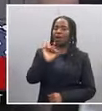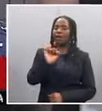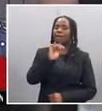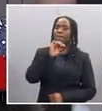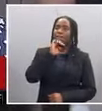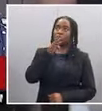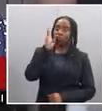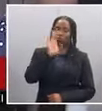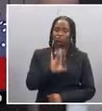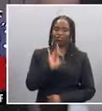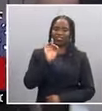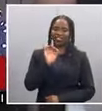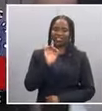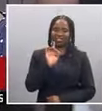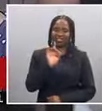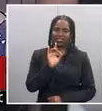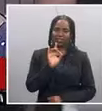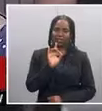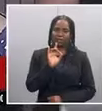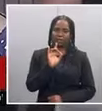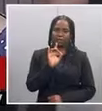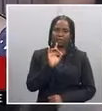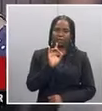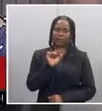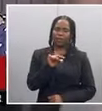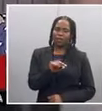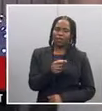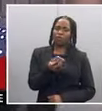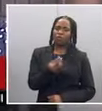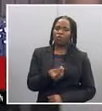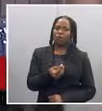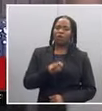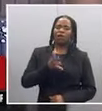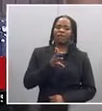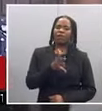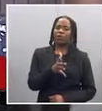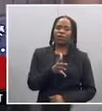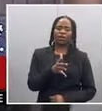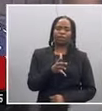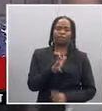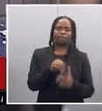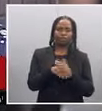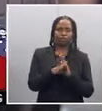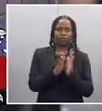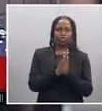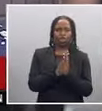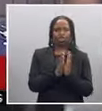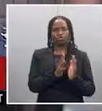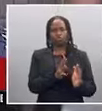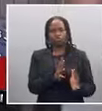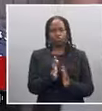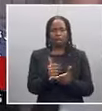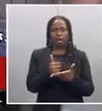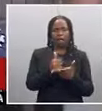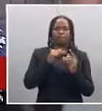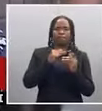God. And she was actually wanting to get into ministry and help her